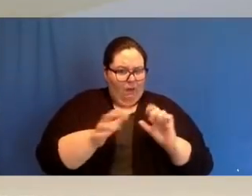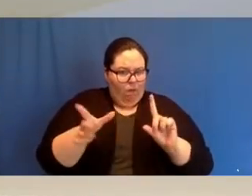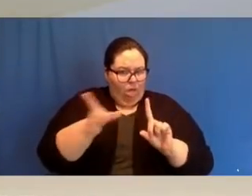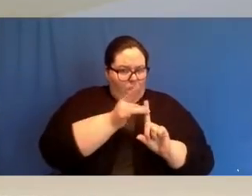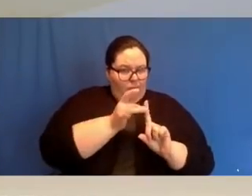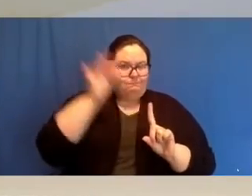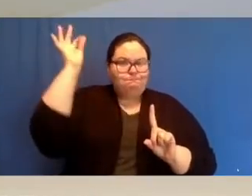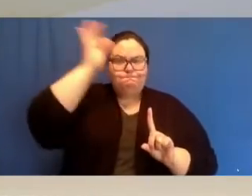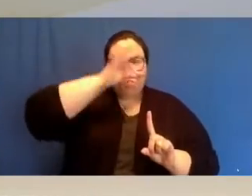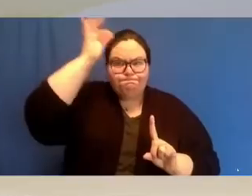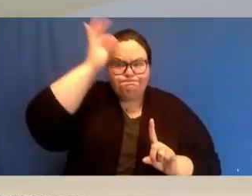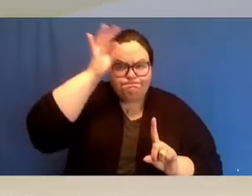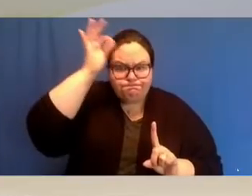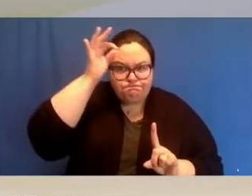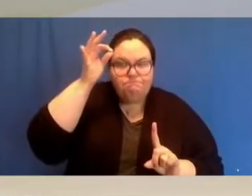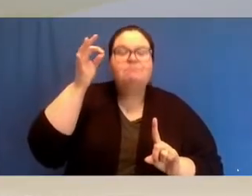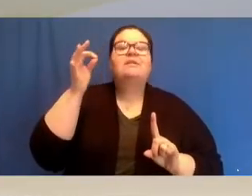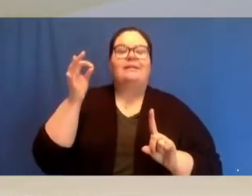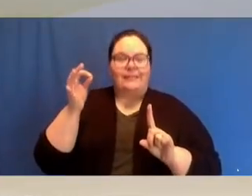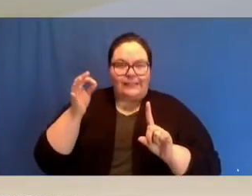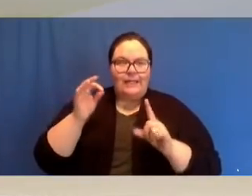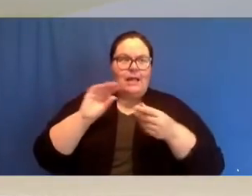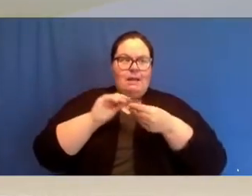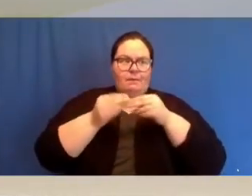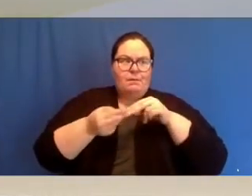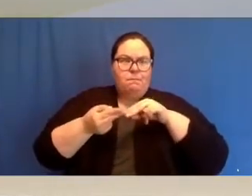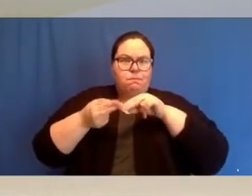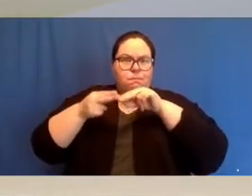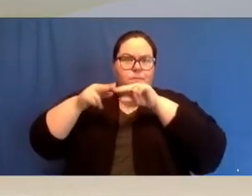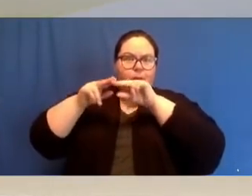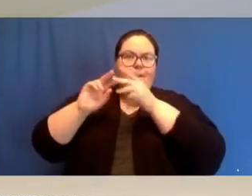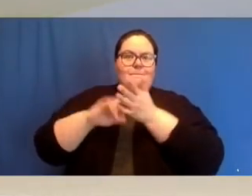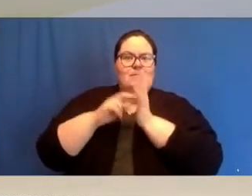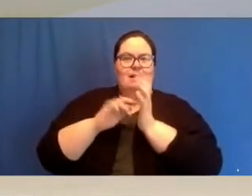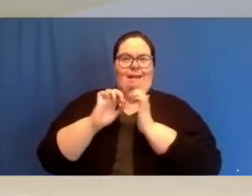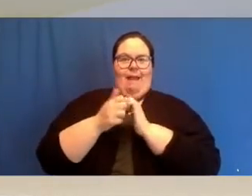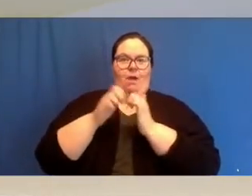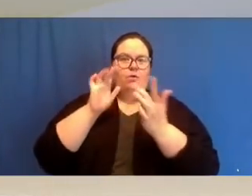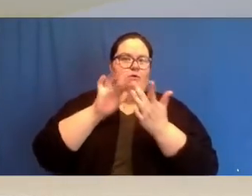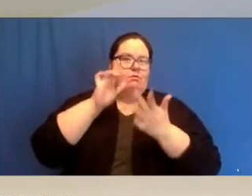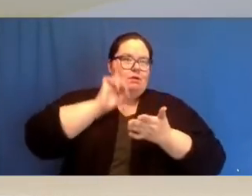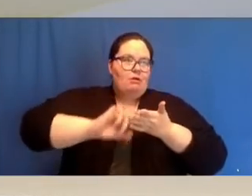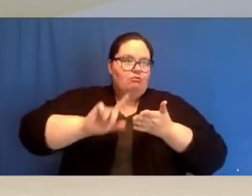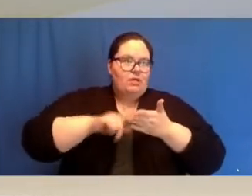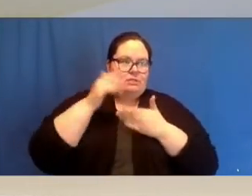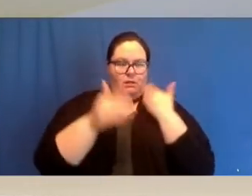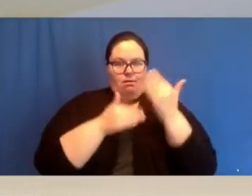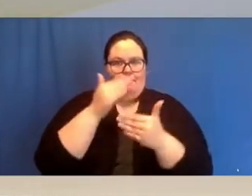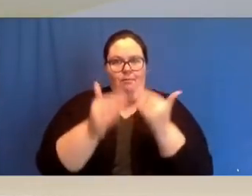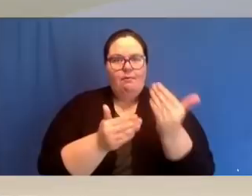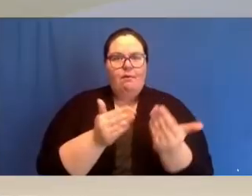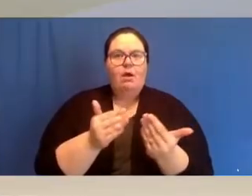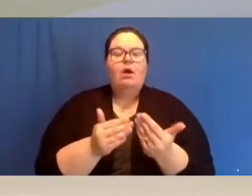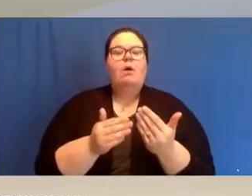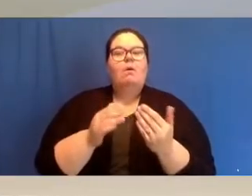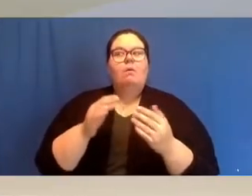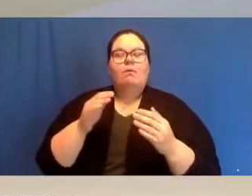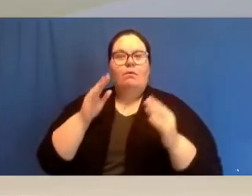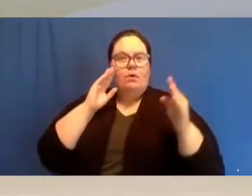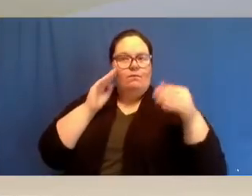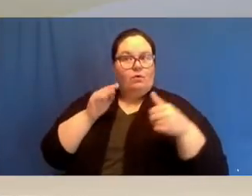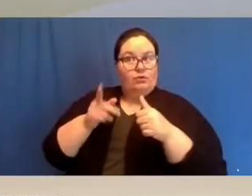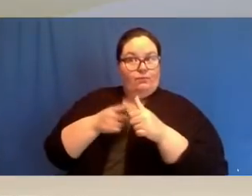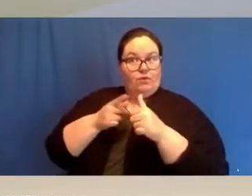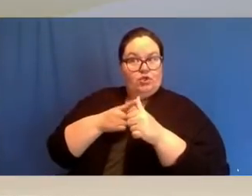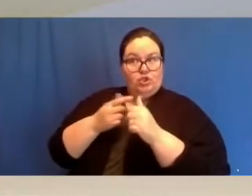Given the volume of new cases, we will have to adjust how we conduct contact tracing. We will focus on making initial contact